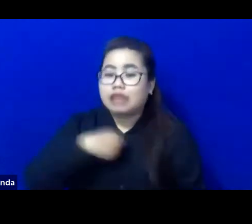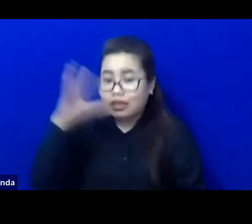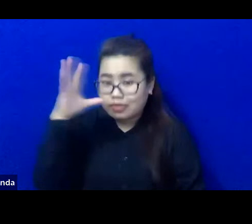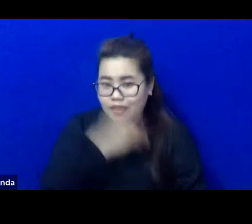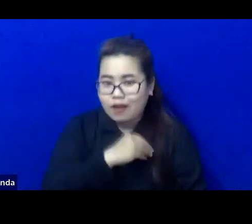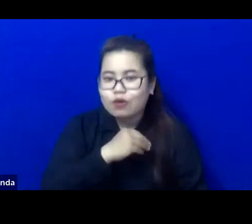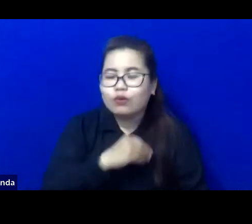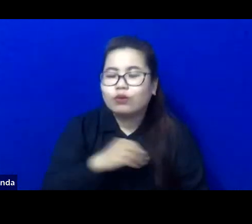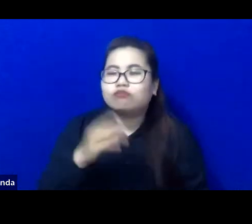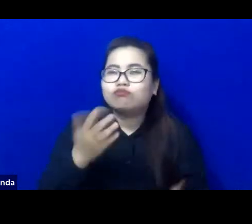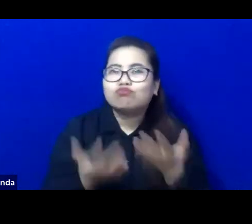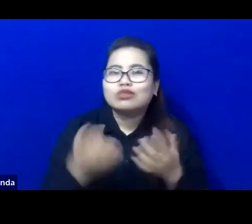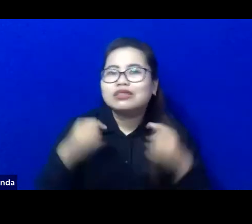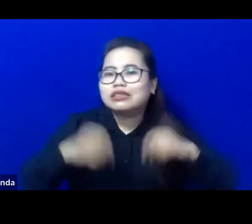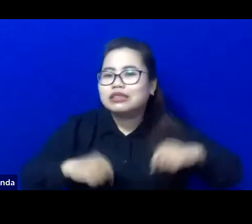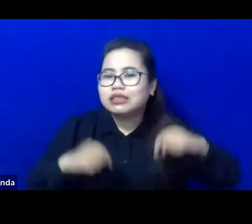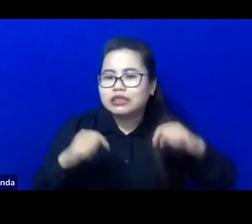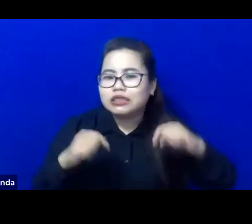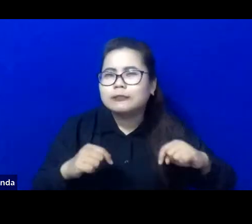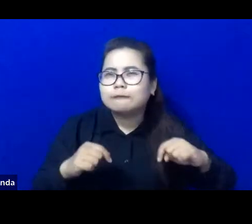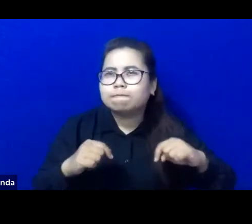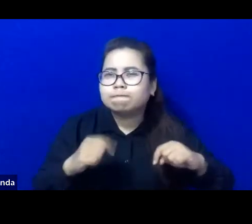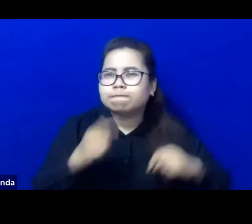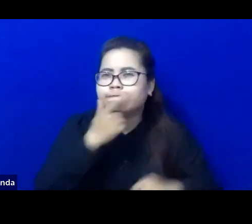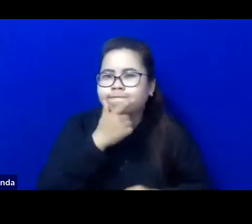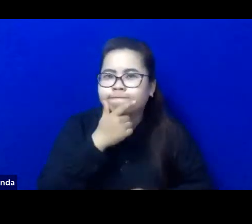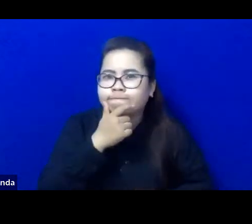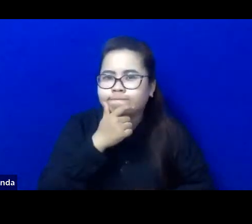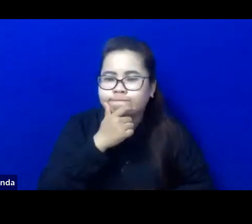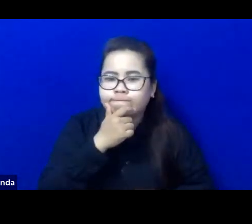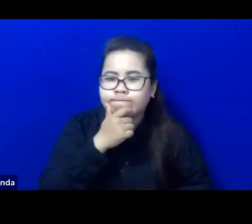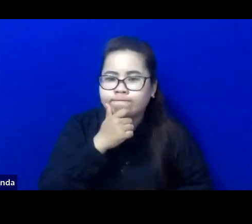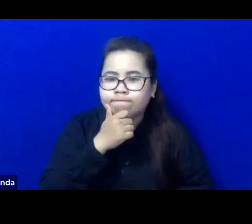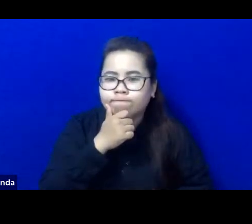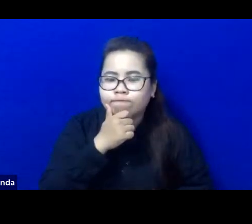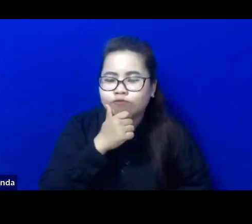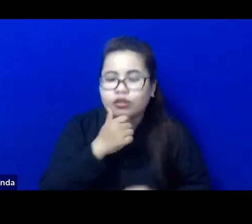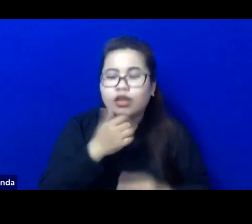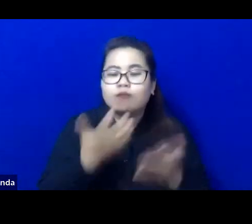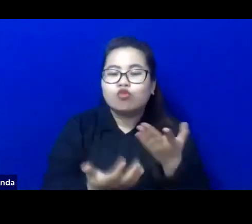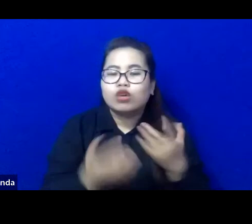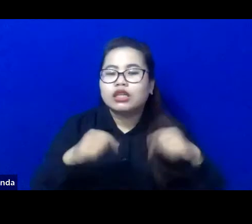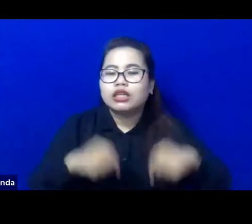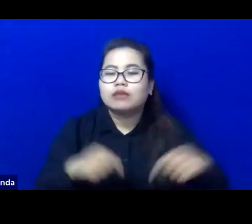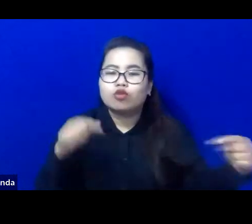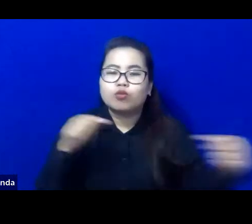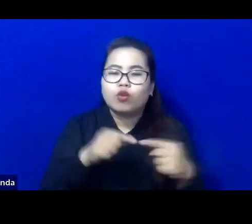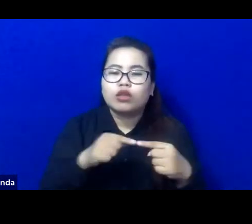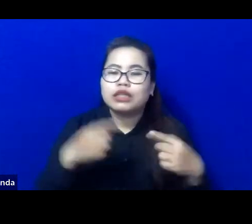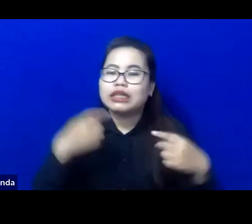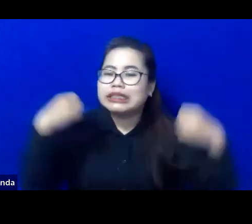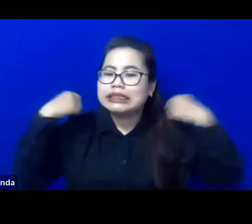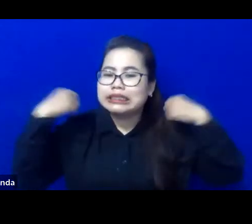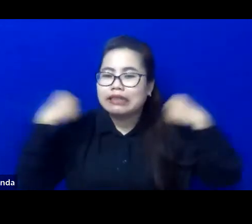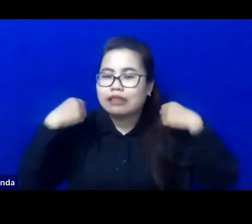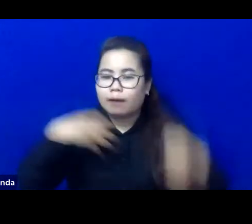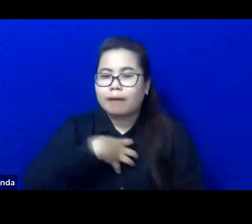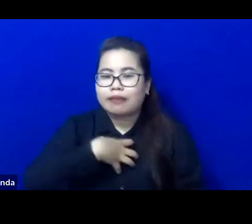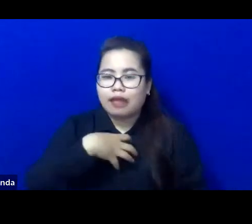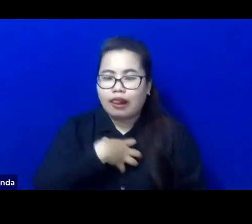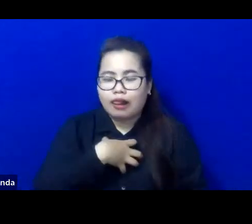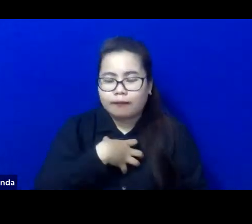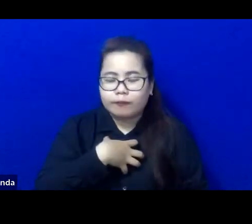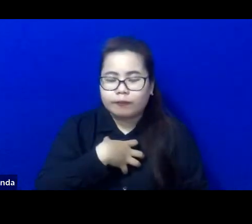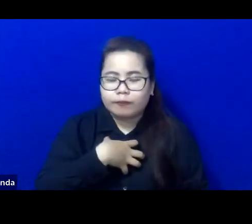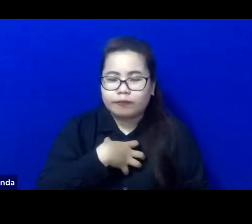more and good talk on mental health, but it starts to allow us to think about, some of those lines, because there's